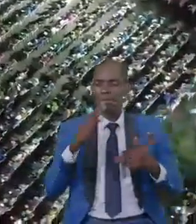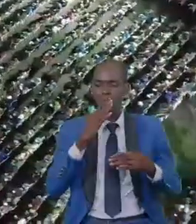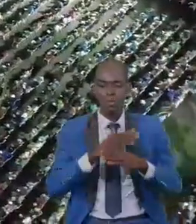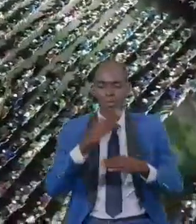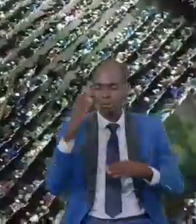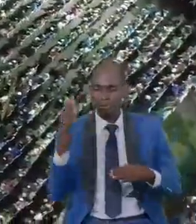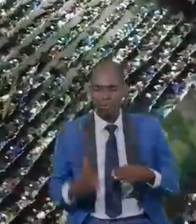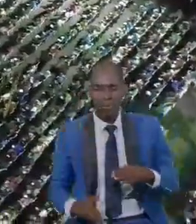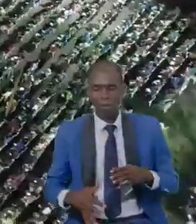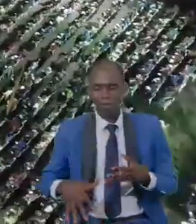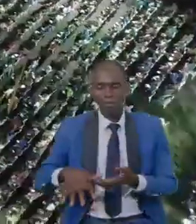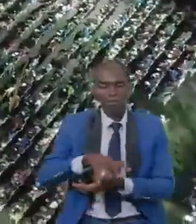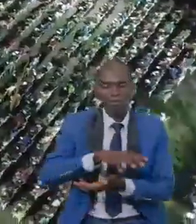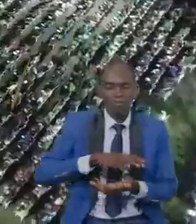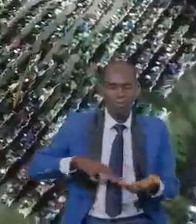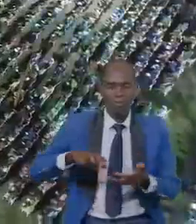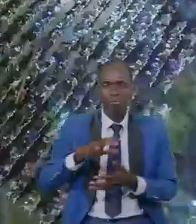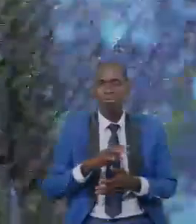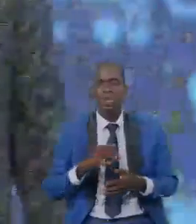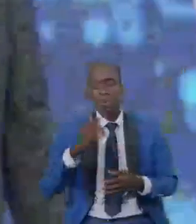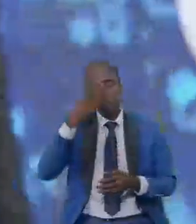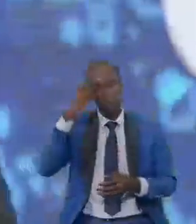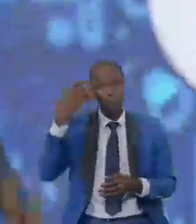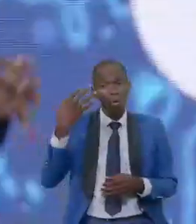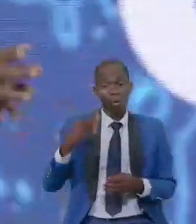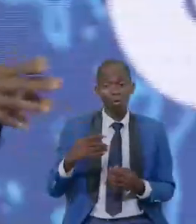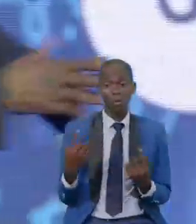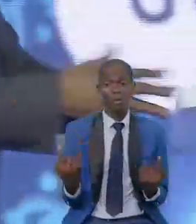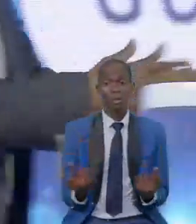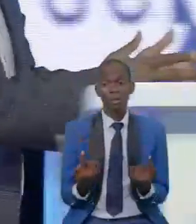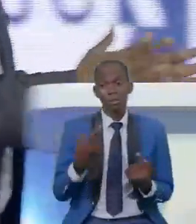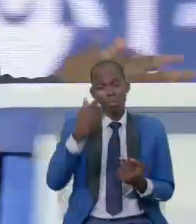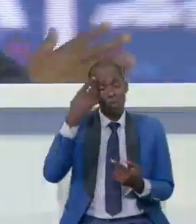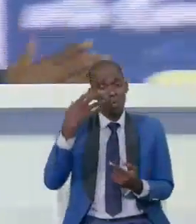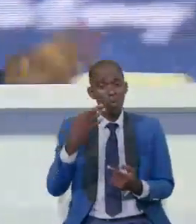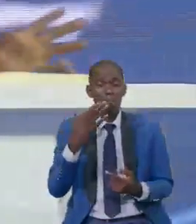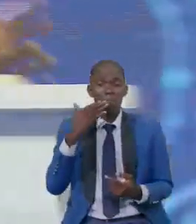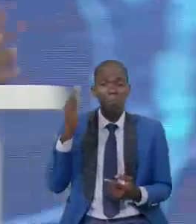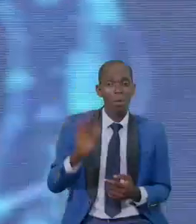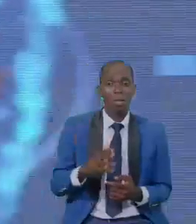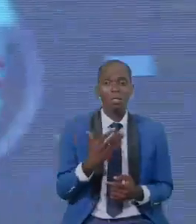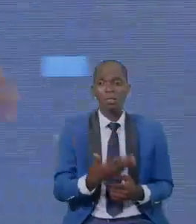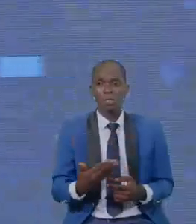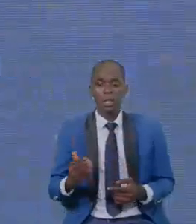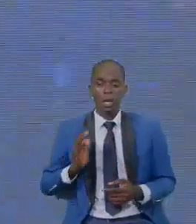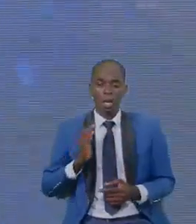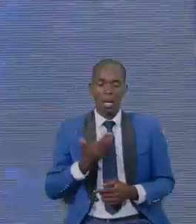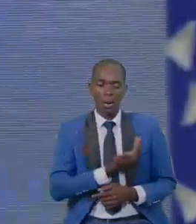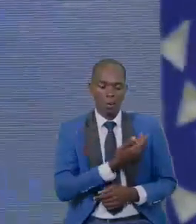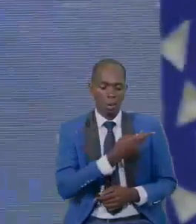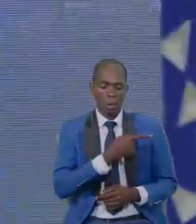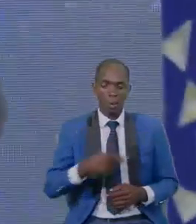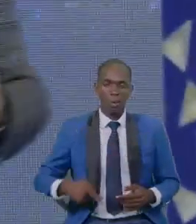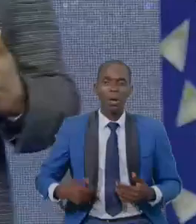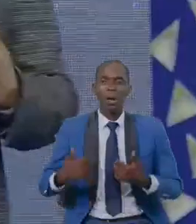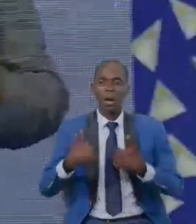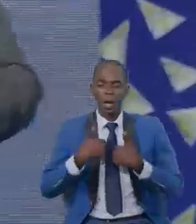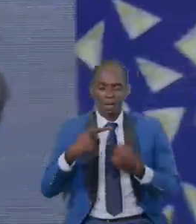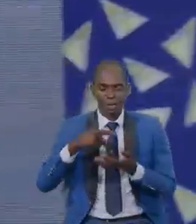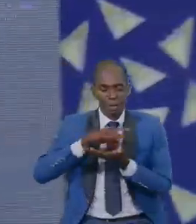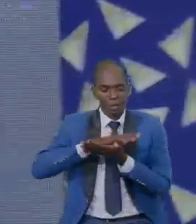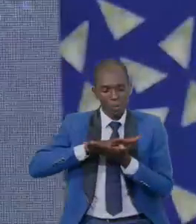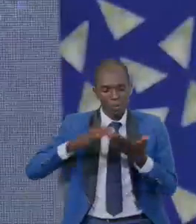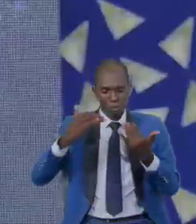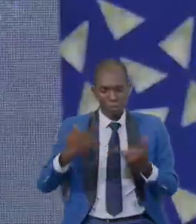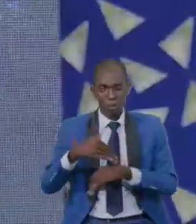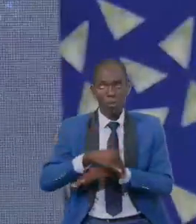deformed because of sin, because of evil, our Prince has the purity tonight he